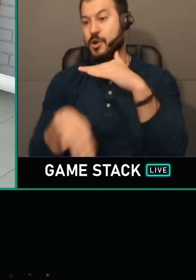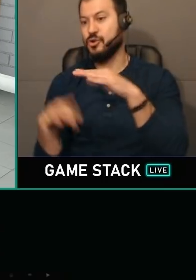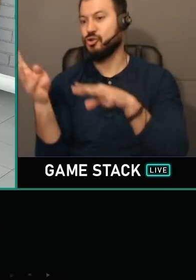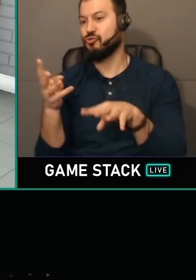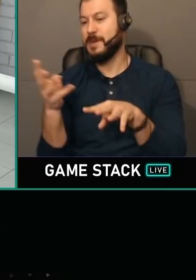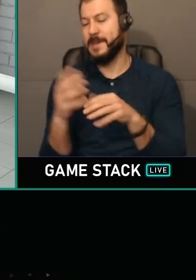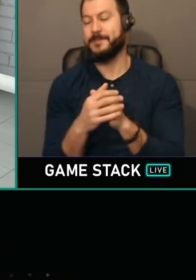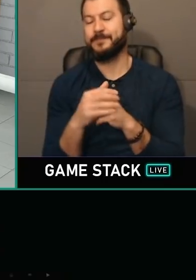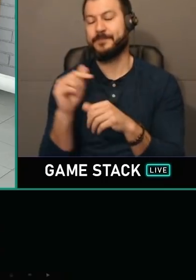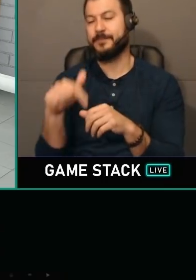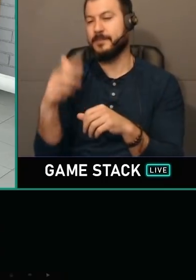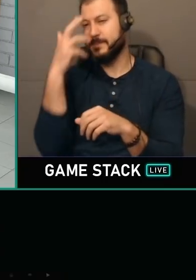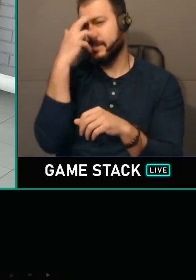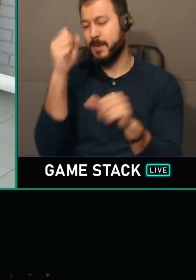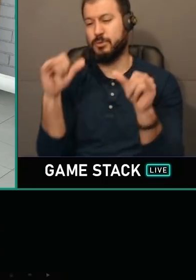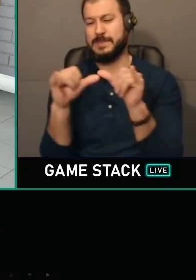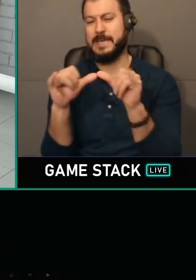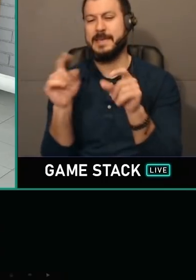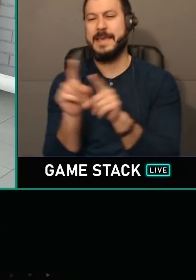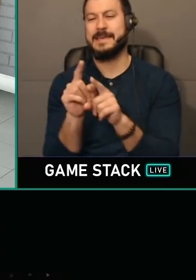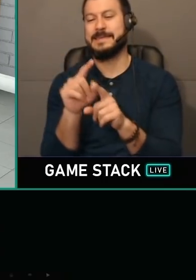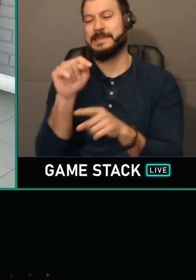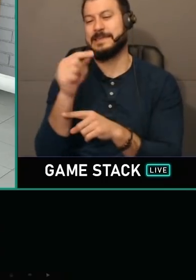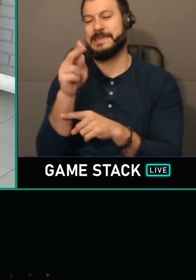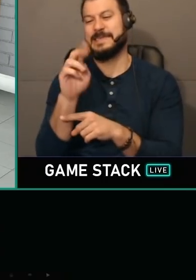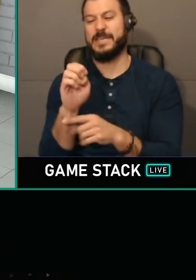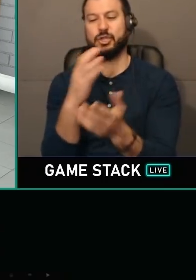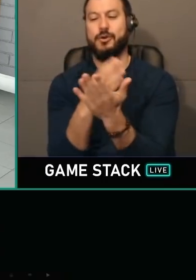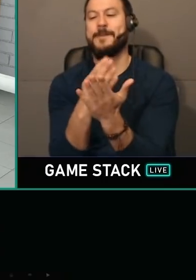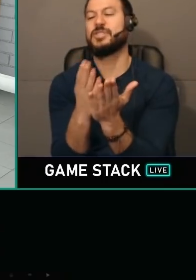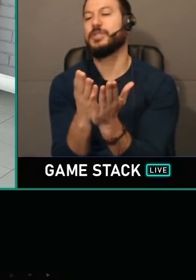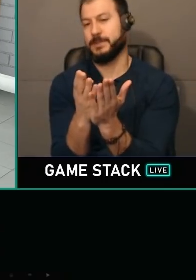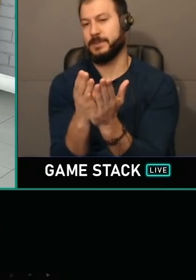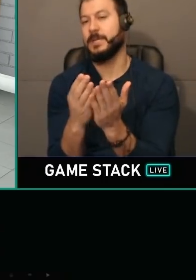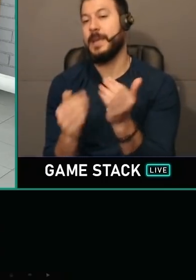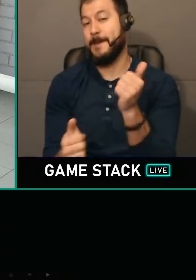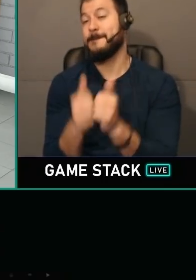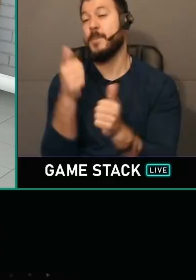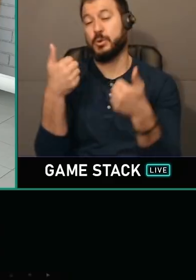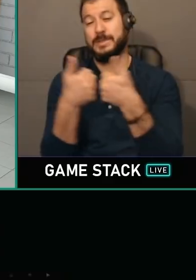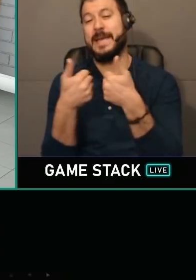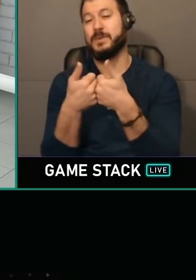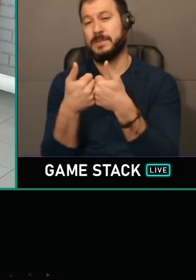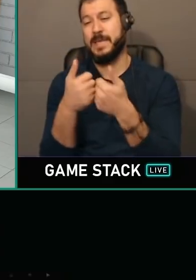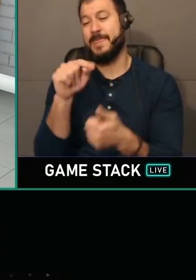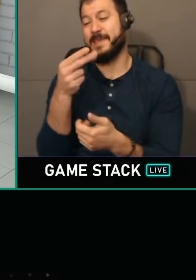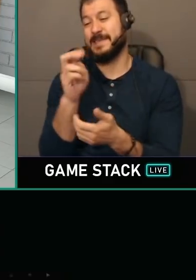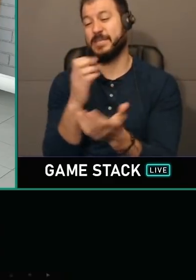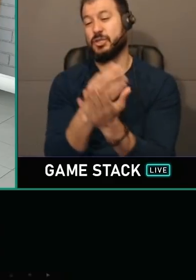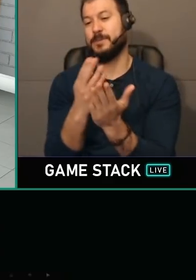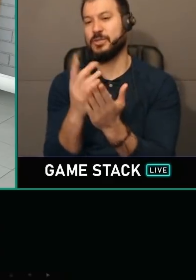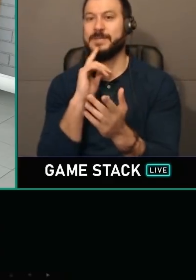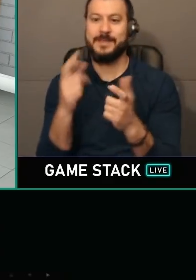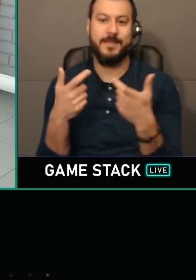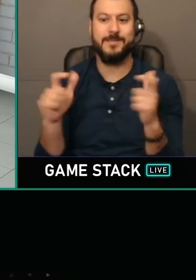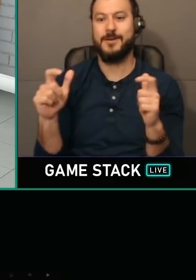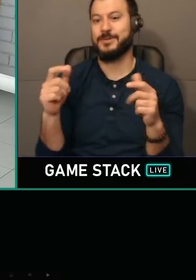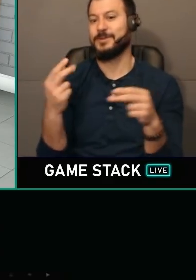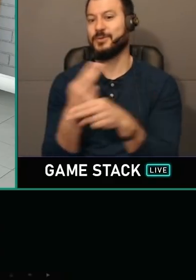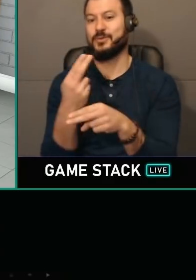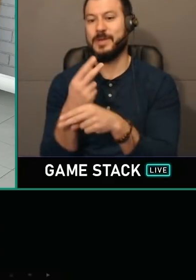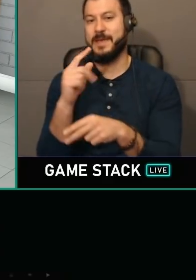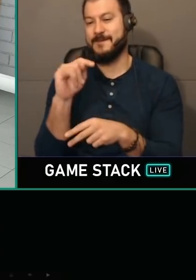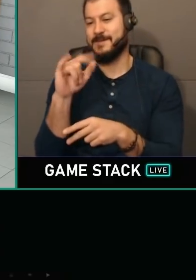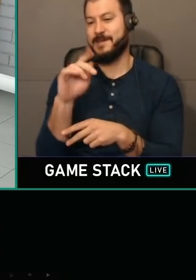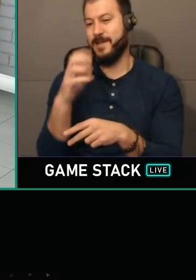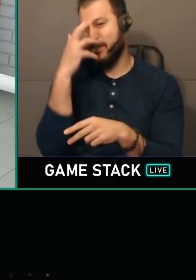This memory size is known as a texture budget, and in most titles, the texture budget is the largest single user of title memory